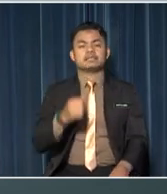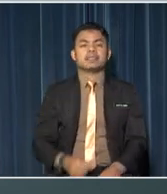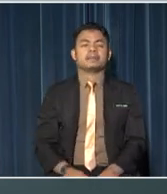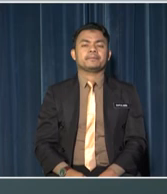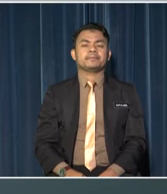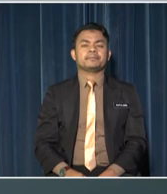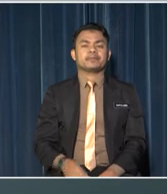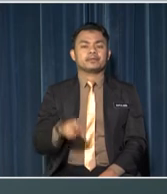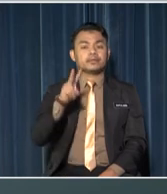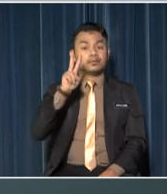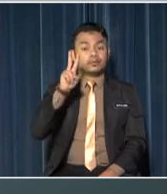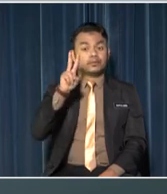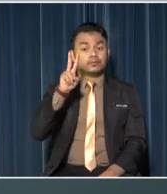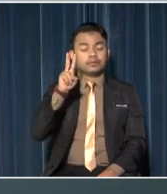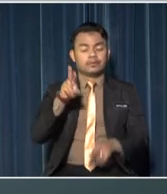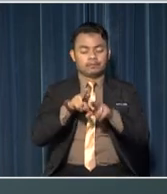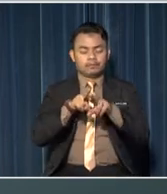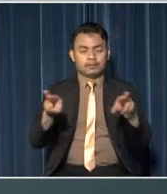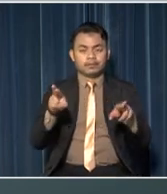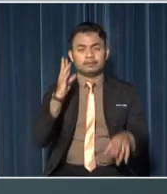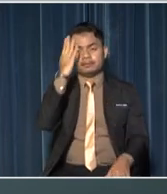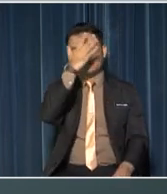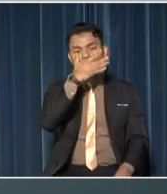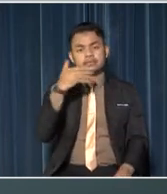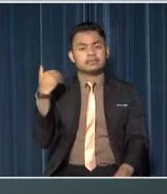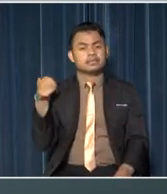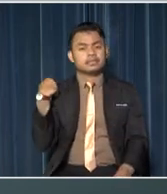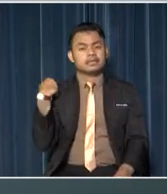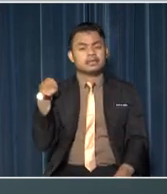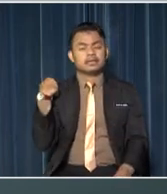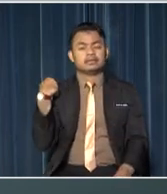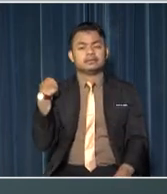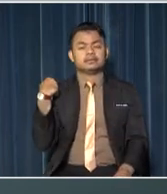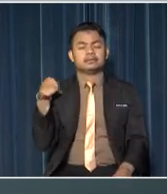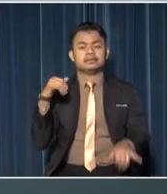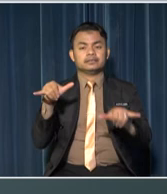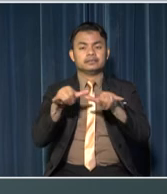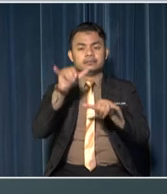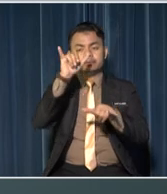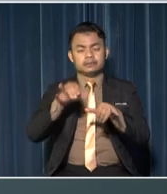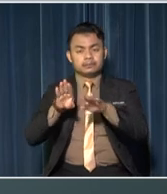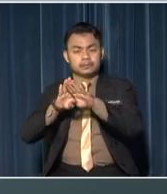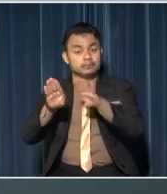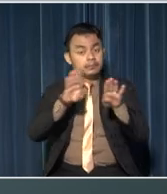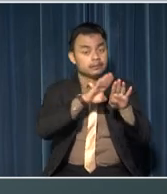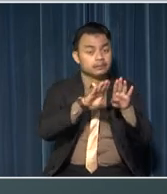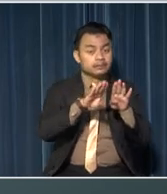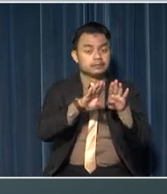2 flat faces has a different shape as shown in the picture.